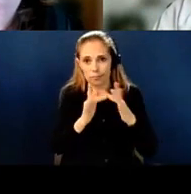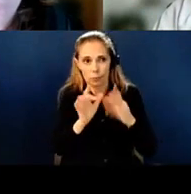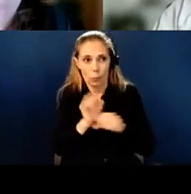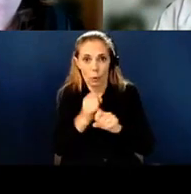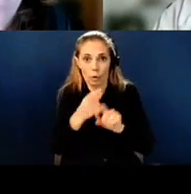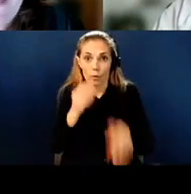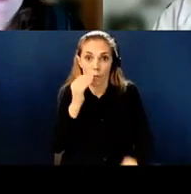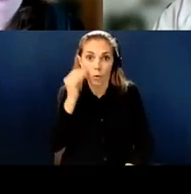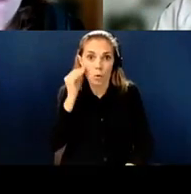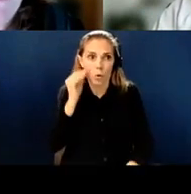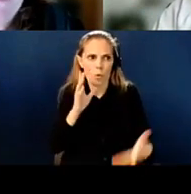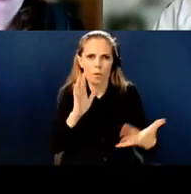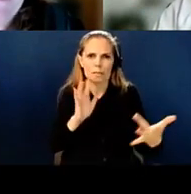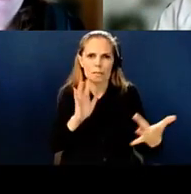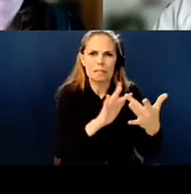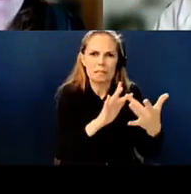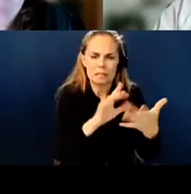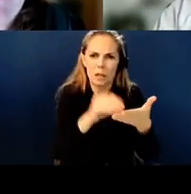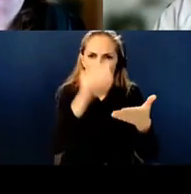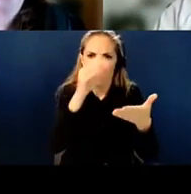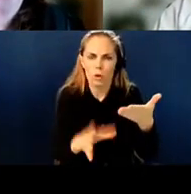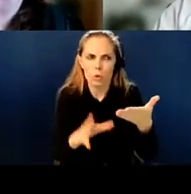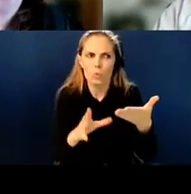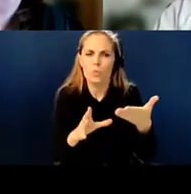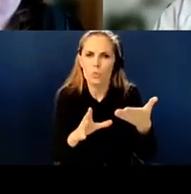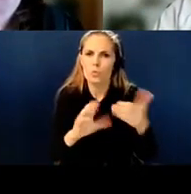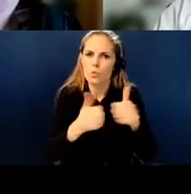time. Next slide.